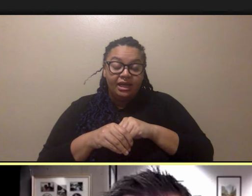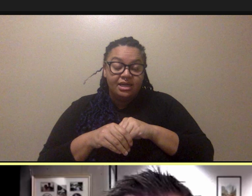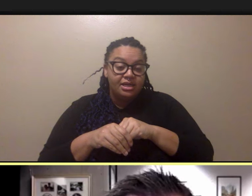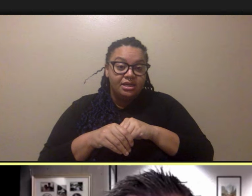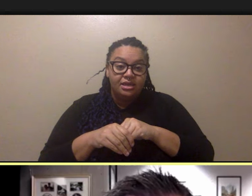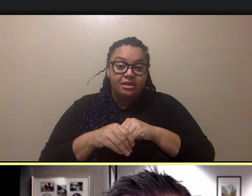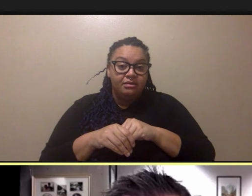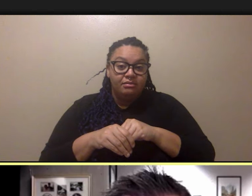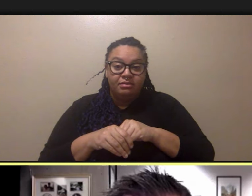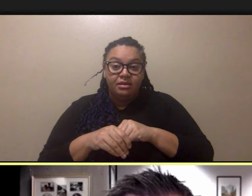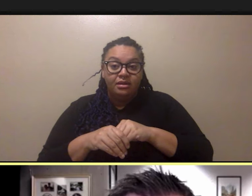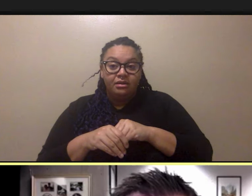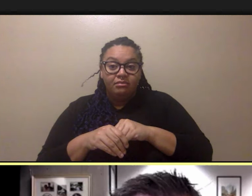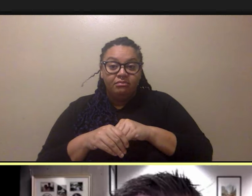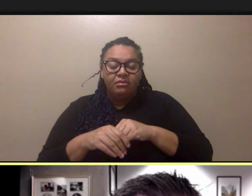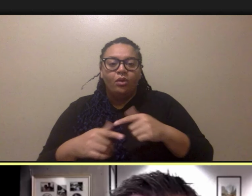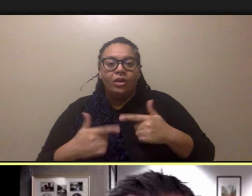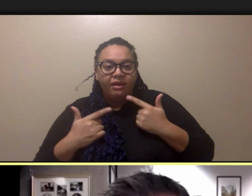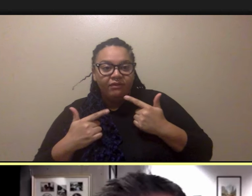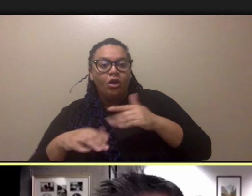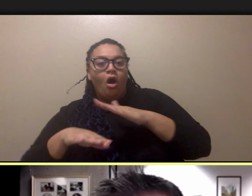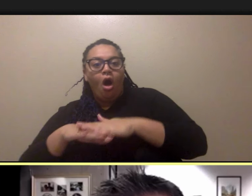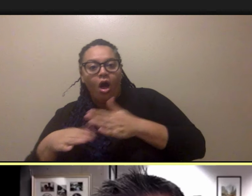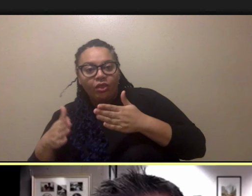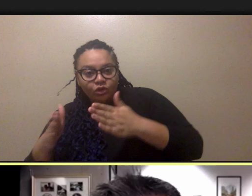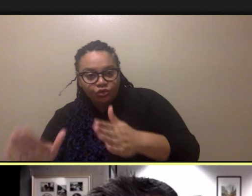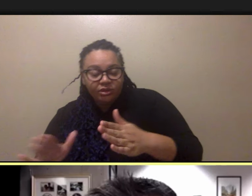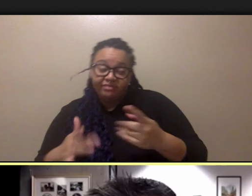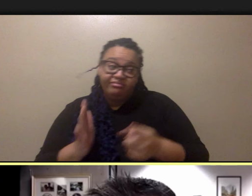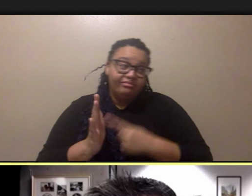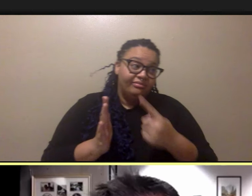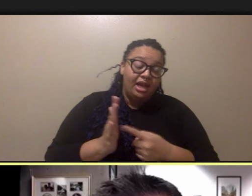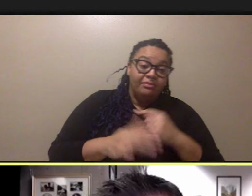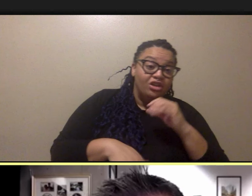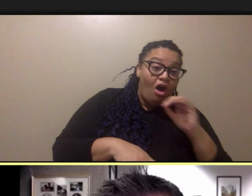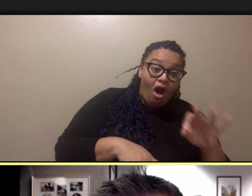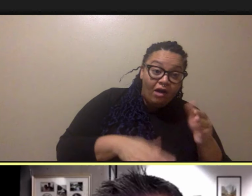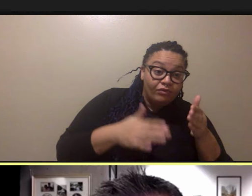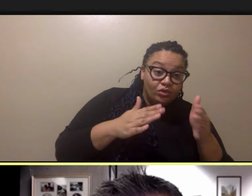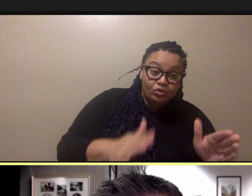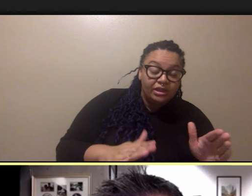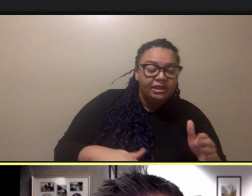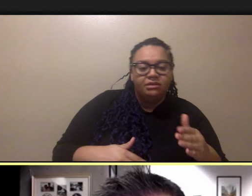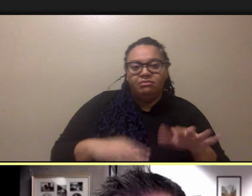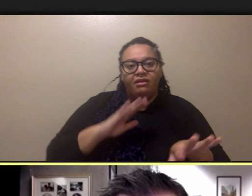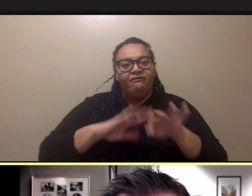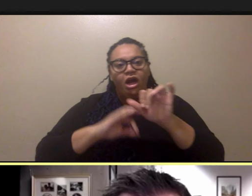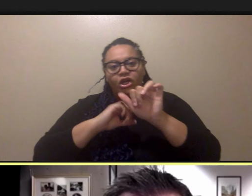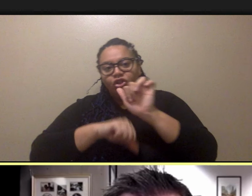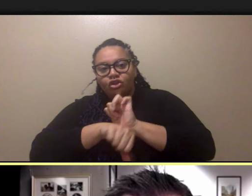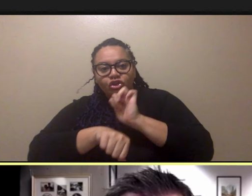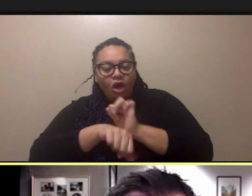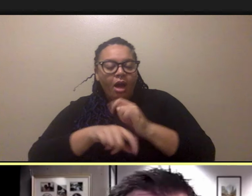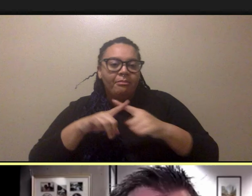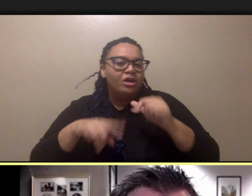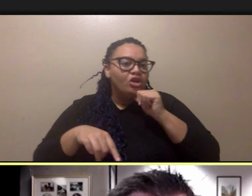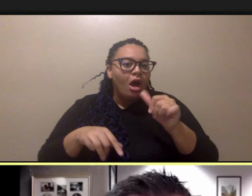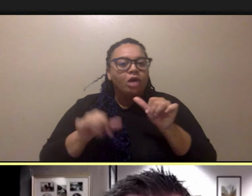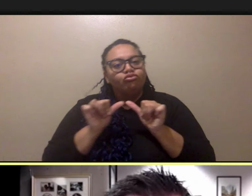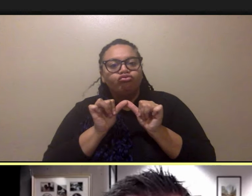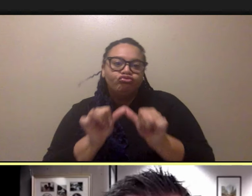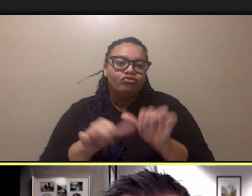living on and off the streets and sometimes working jobs, sometimes not. There weren't enough jobs for them. A big burgeoning explosion of